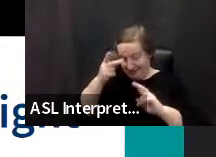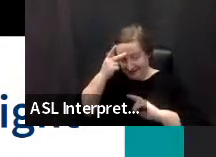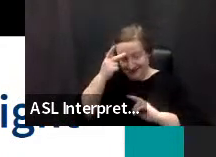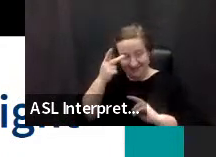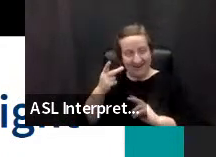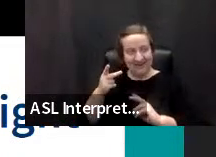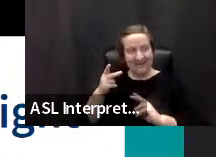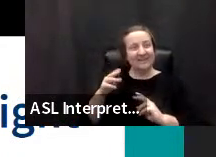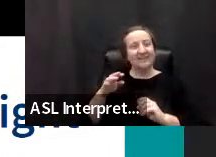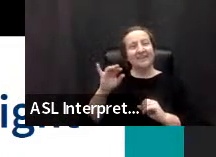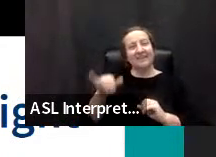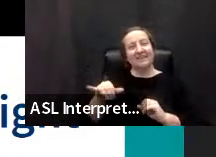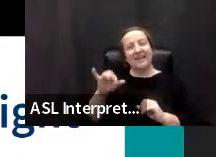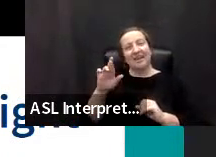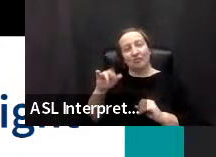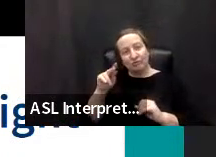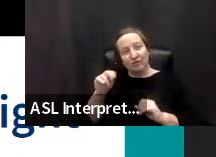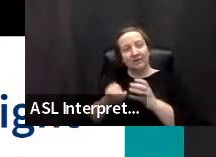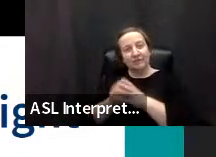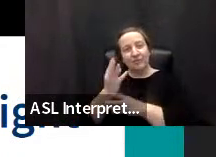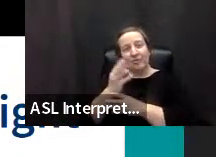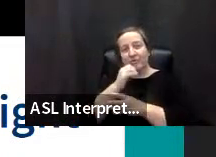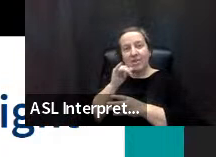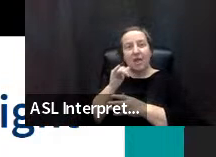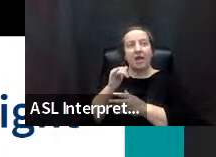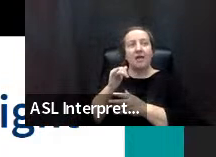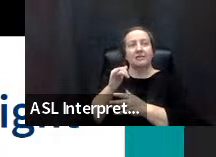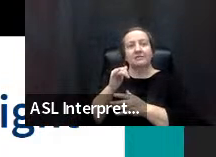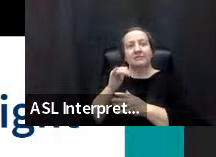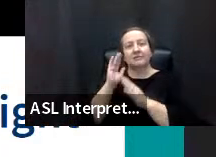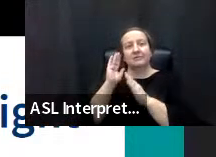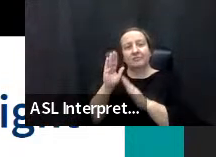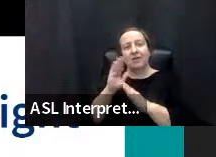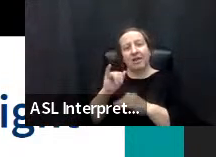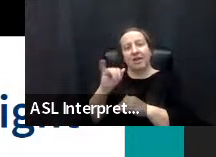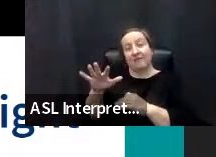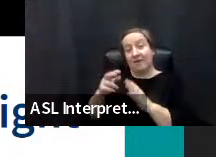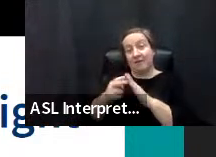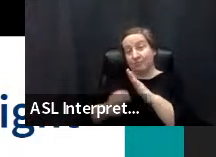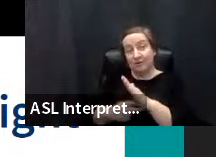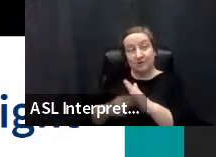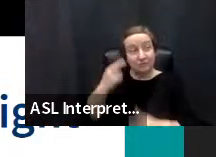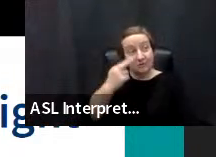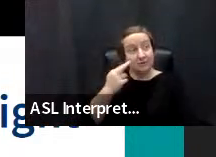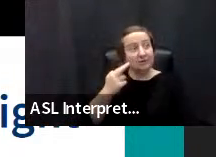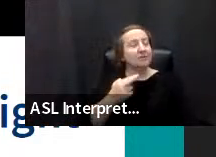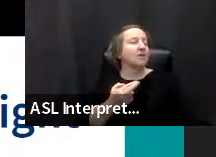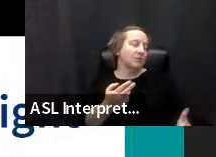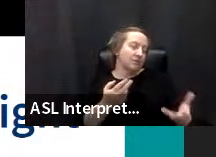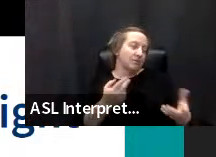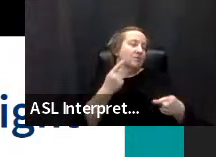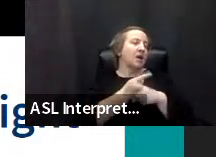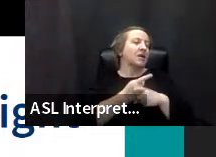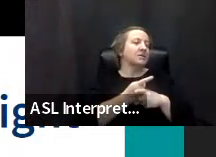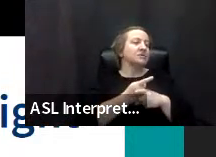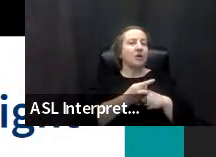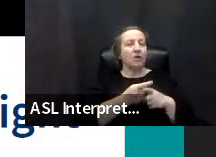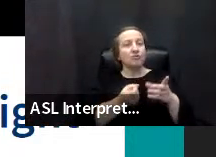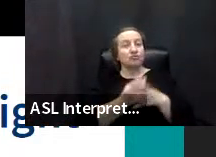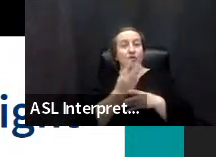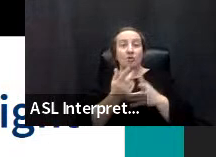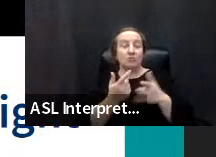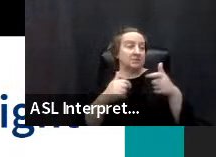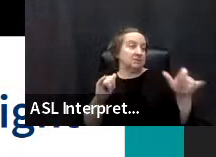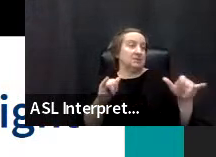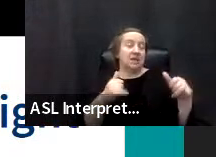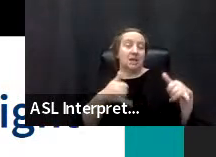misunderstand that the rate of growth was not as great on the interstate bridge and why. Yeah, but the rate of growth is still high. I mean, it's still